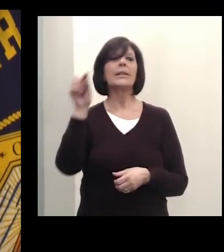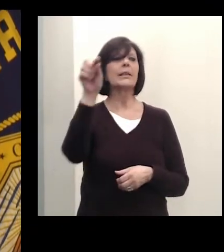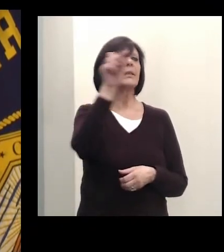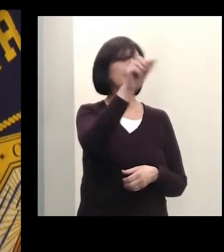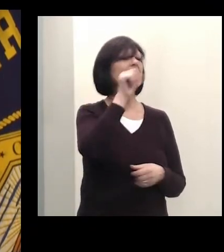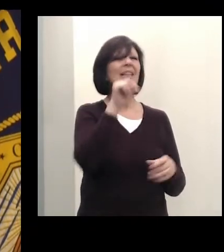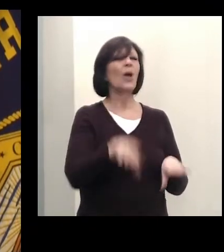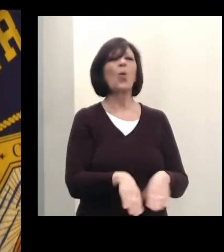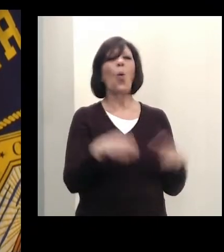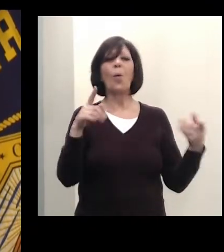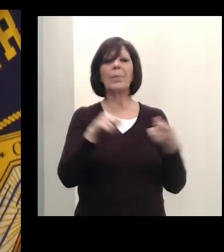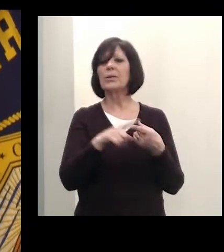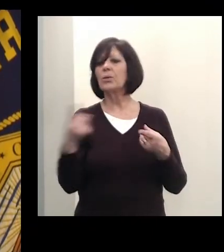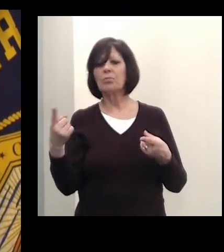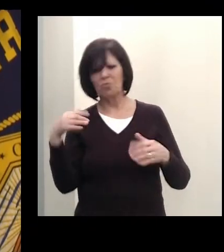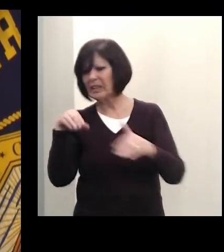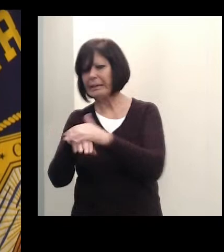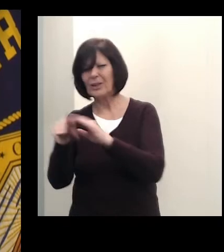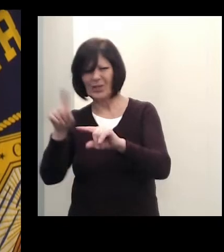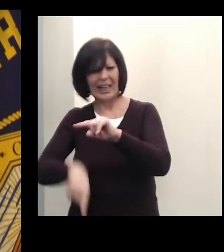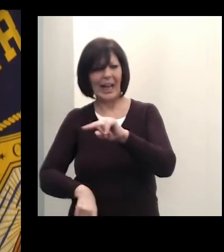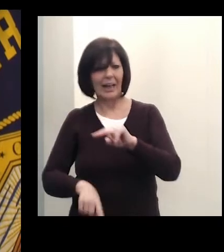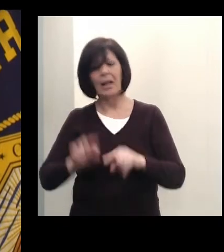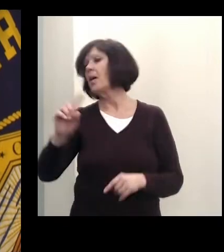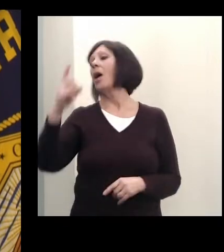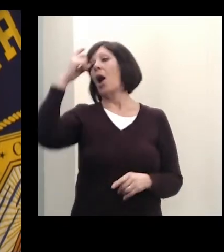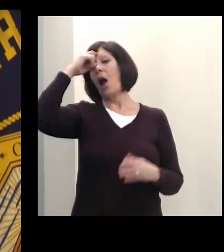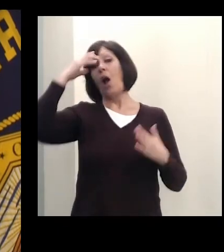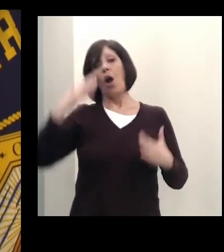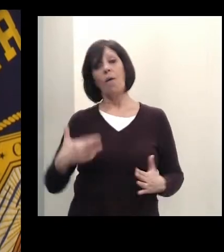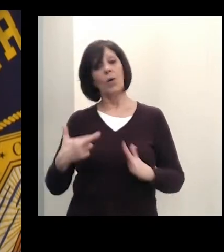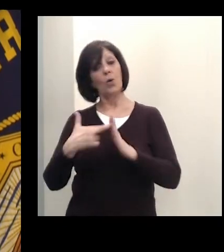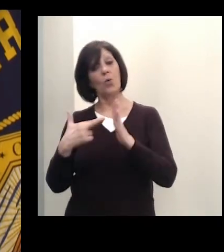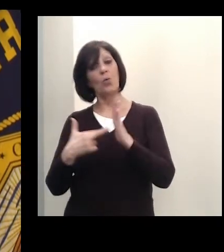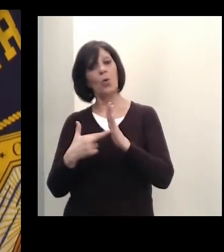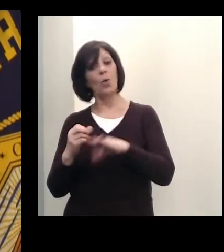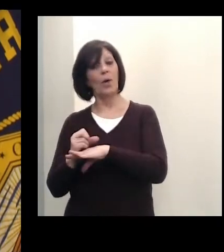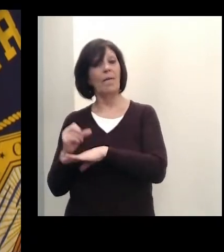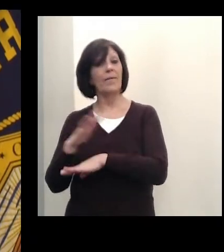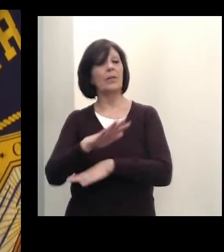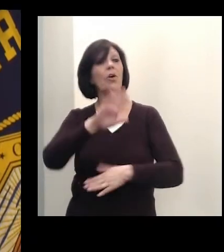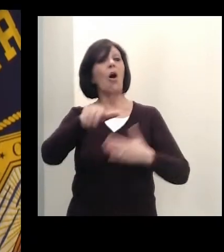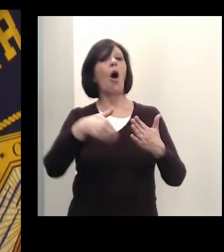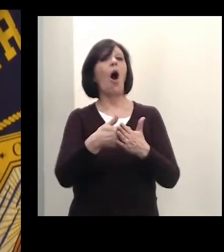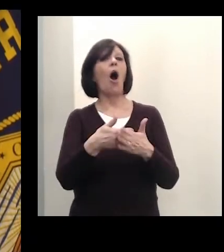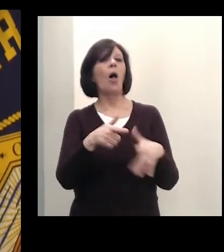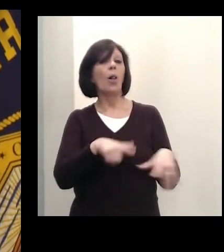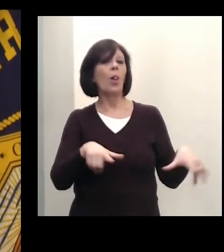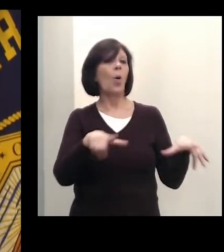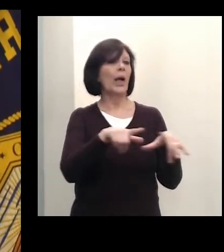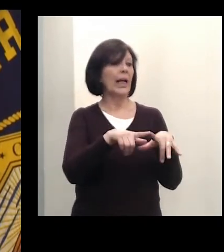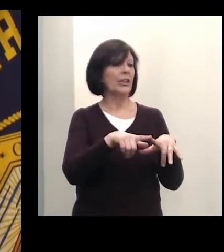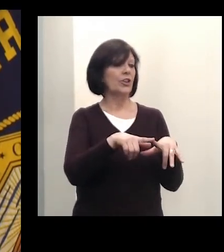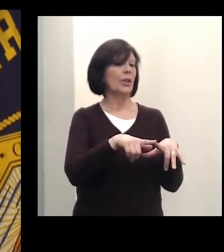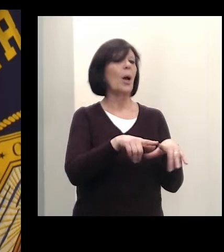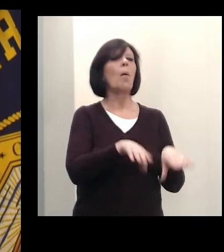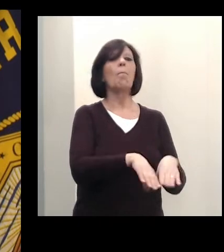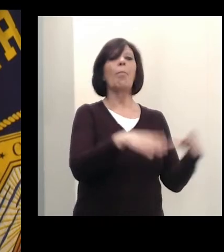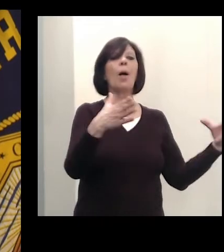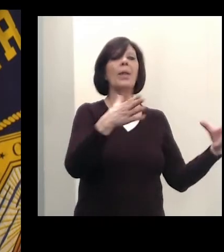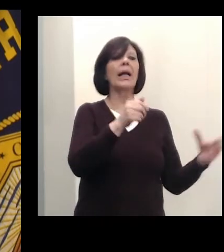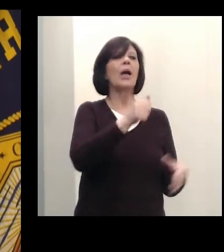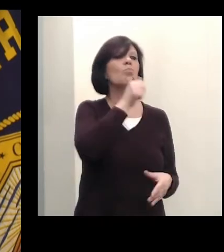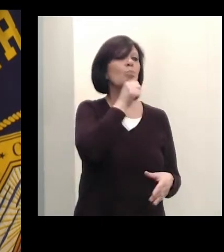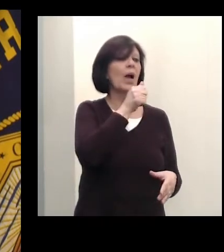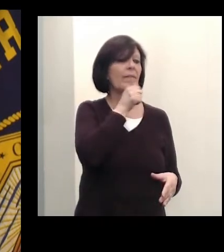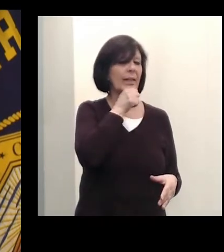public. The governor's rule affected all locations, private and public. Ours was just public locations. But